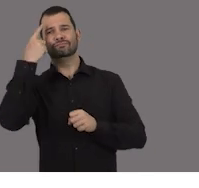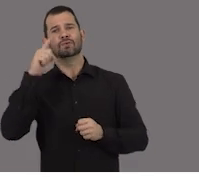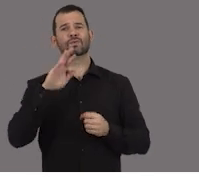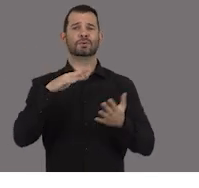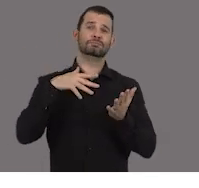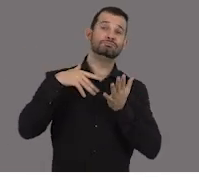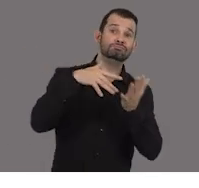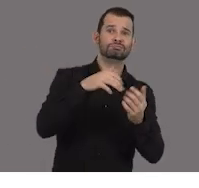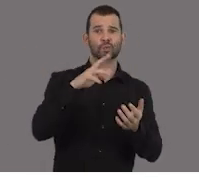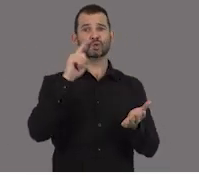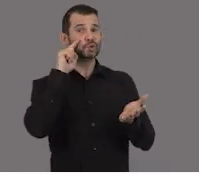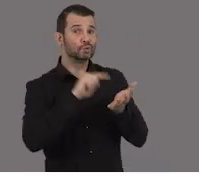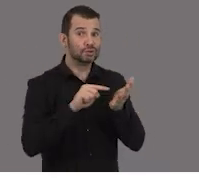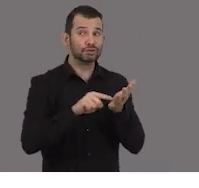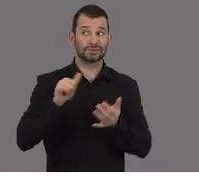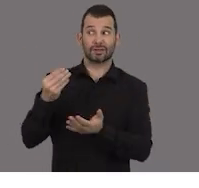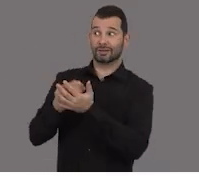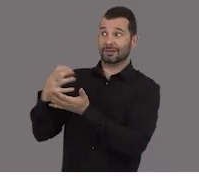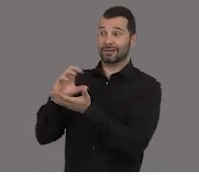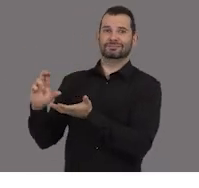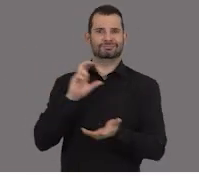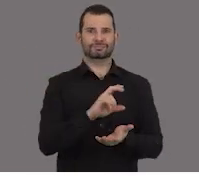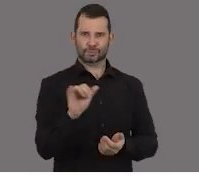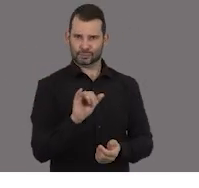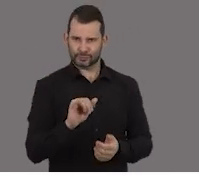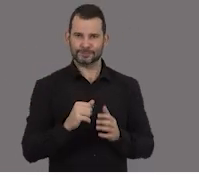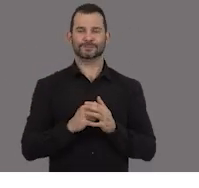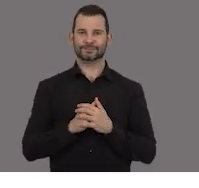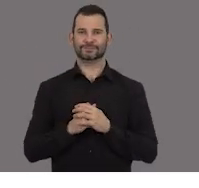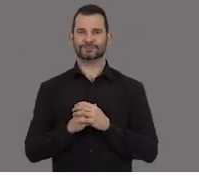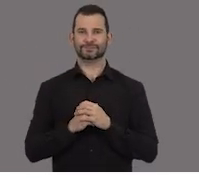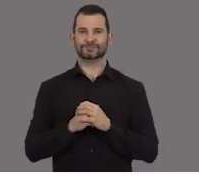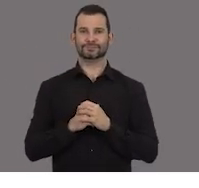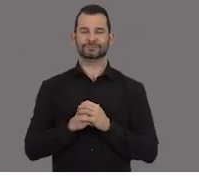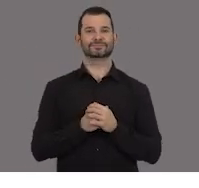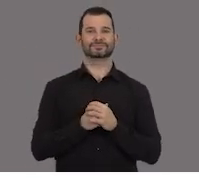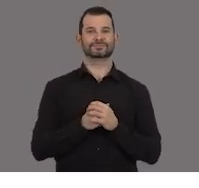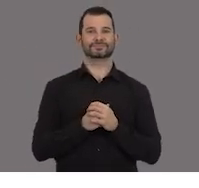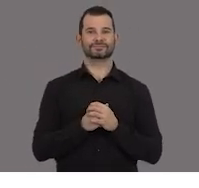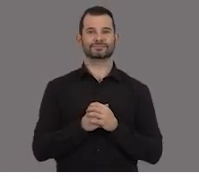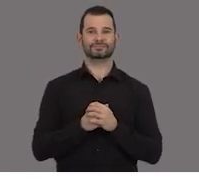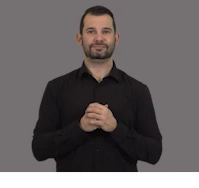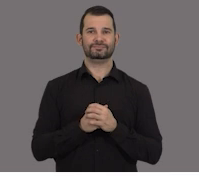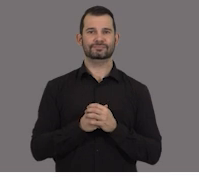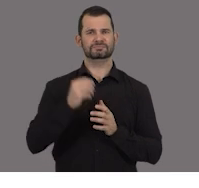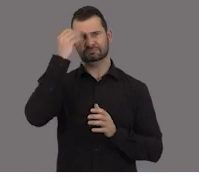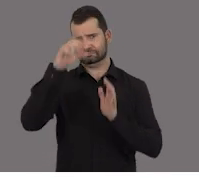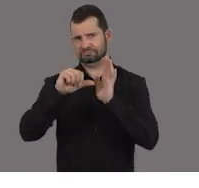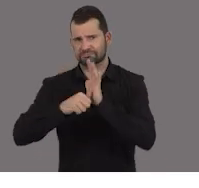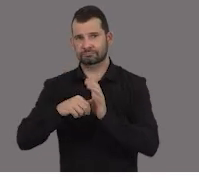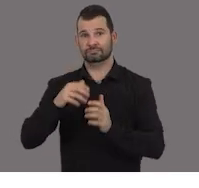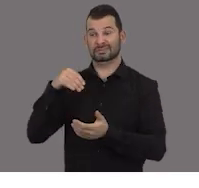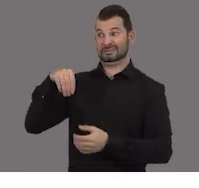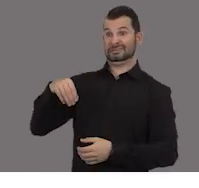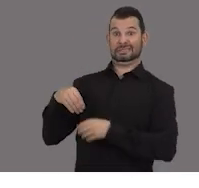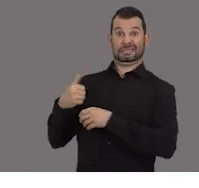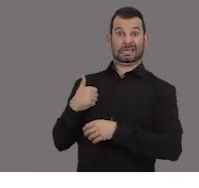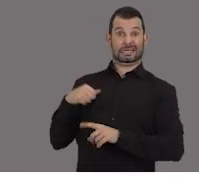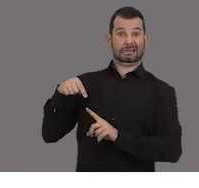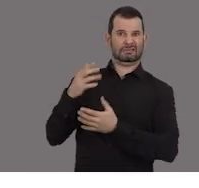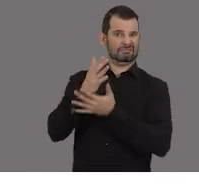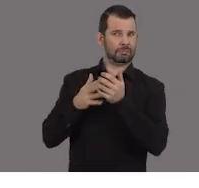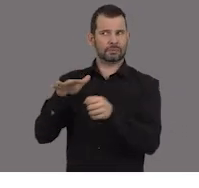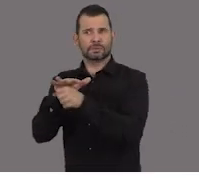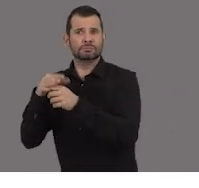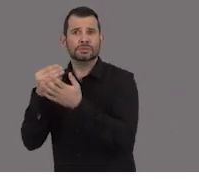and any bursaries or grants you receive for your studies or research. Note that in Canada,